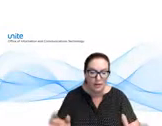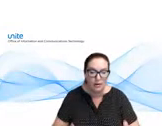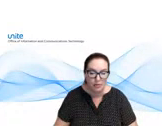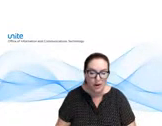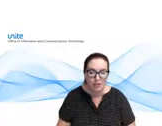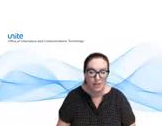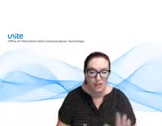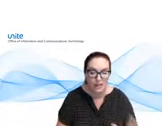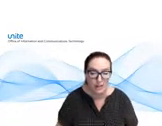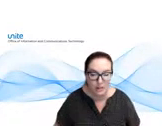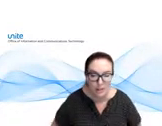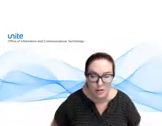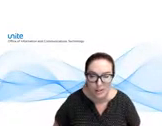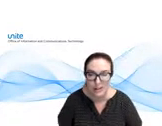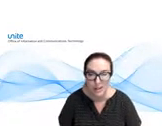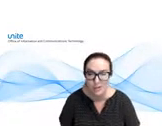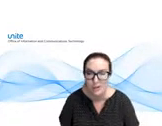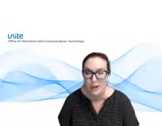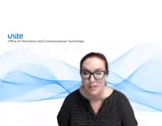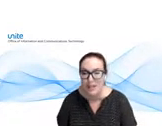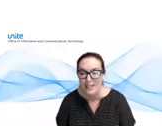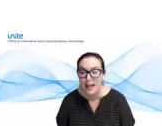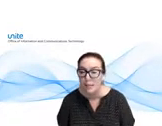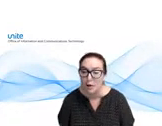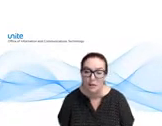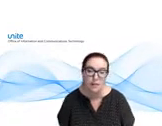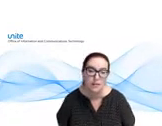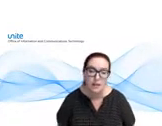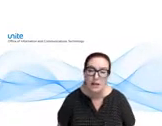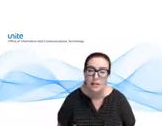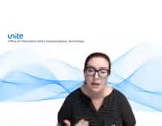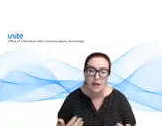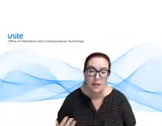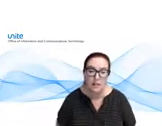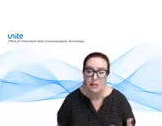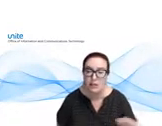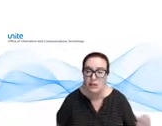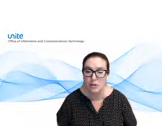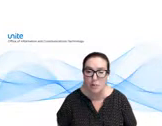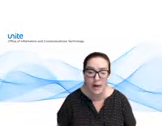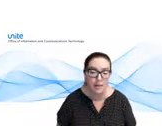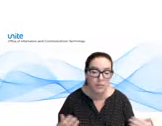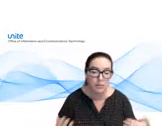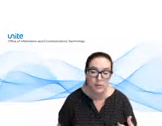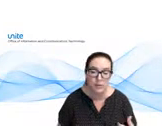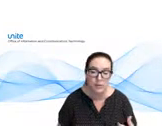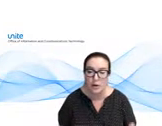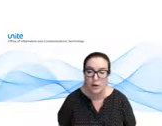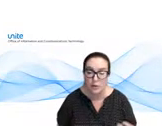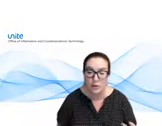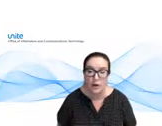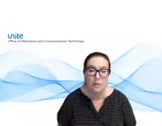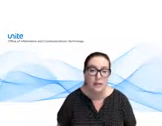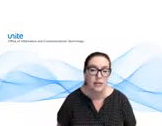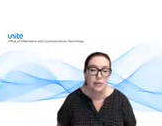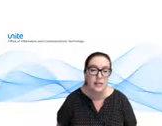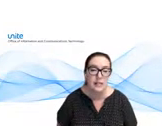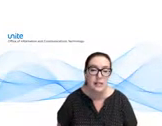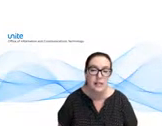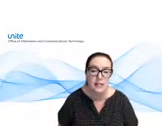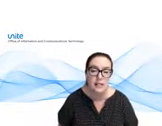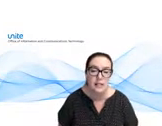If you're in a rush, you can certainly use a wayfinding app. Also facilities, the visitor center, bathrooms, we